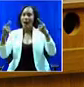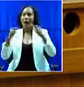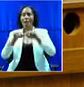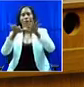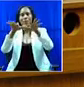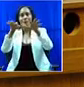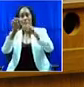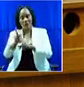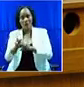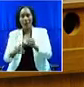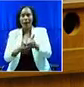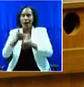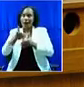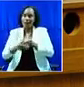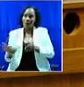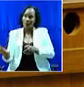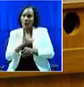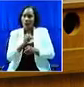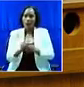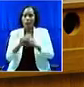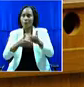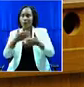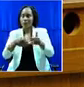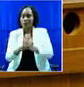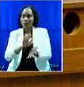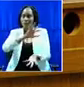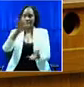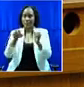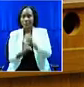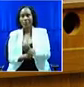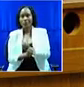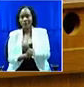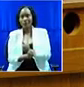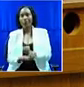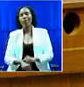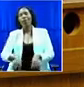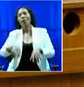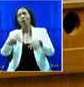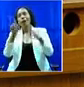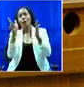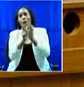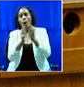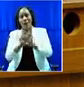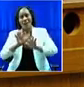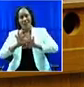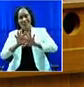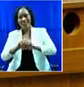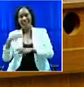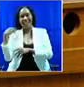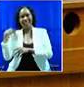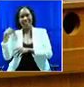due processes have been completed. Law enforcement agencies are being